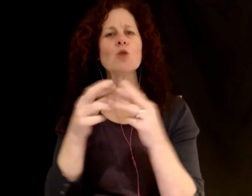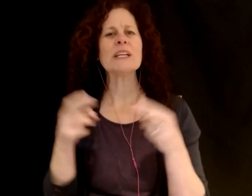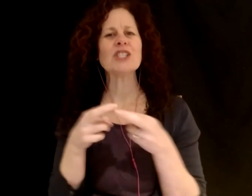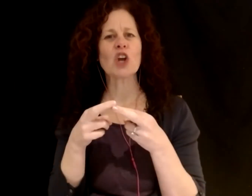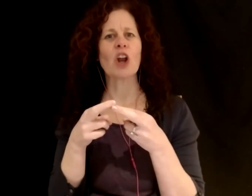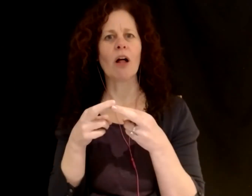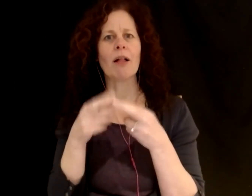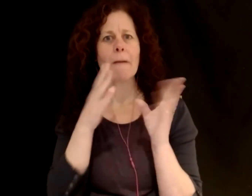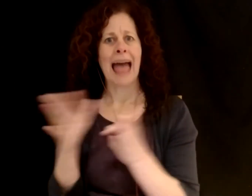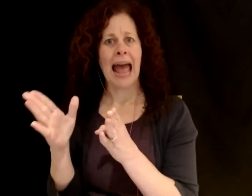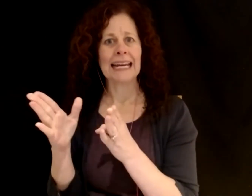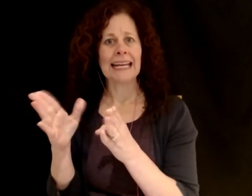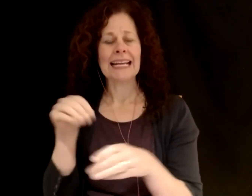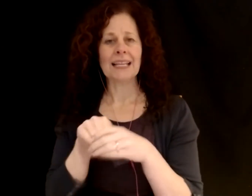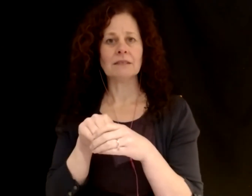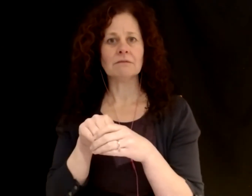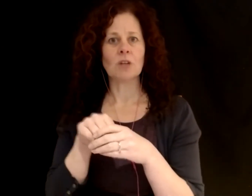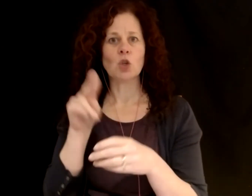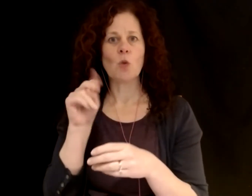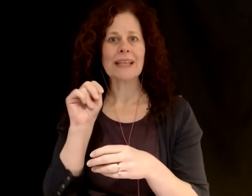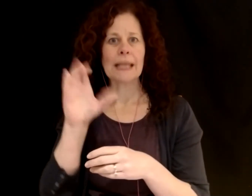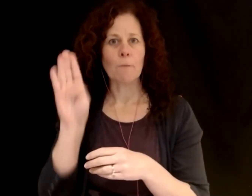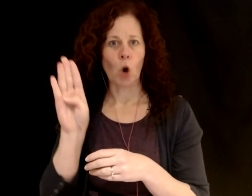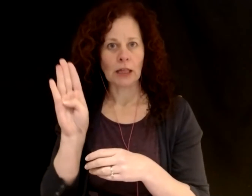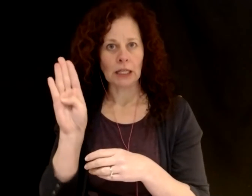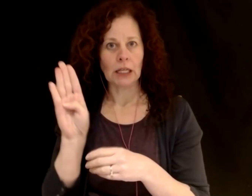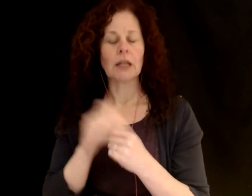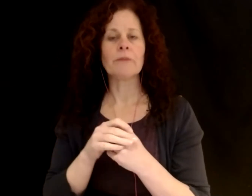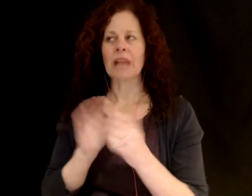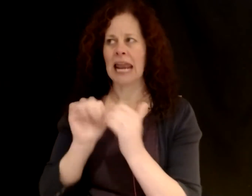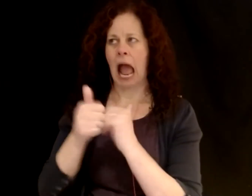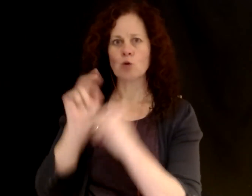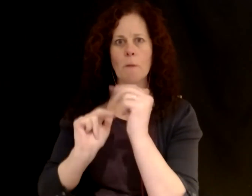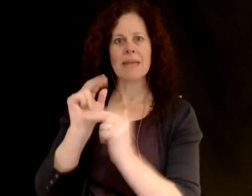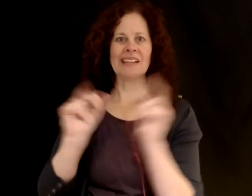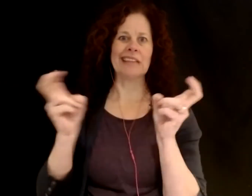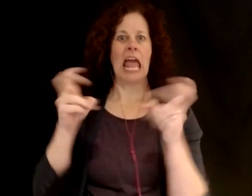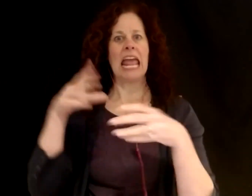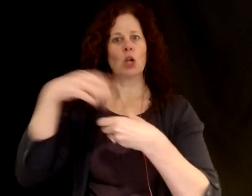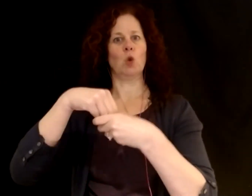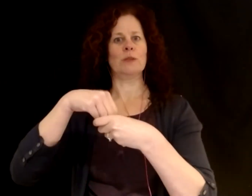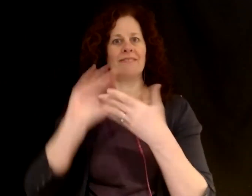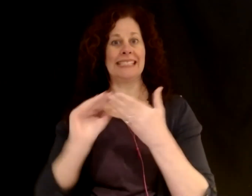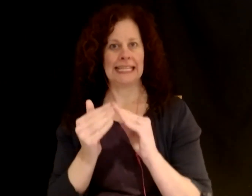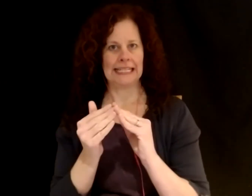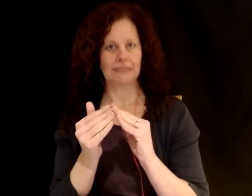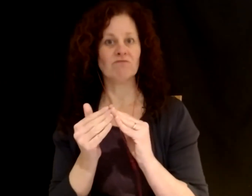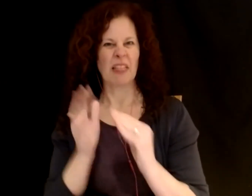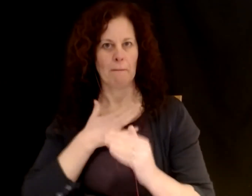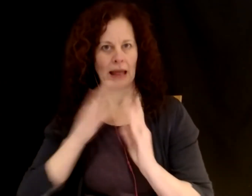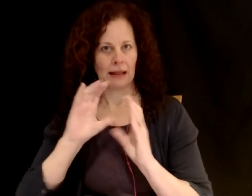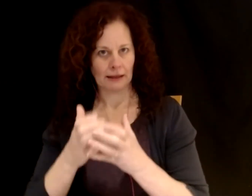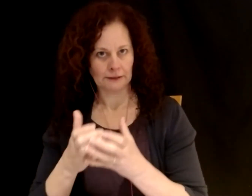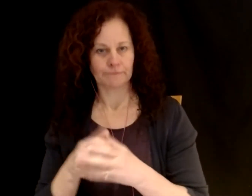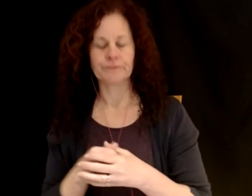California, Berkeley, on building the inclusive city. One of the primary